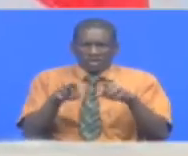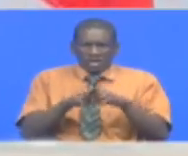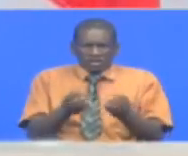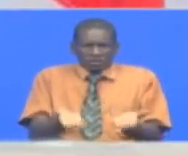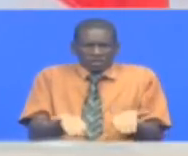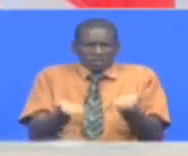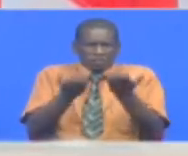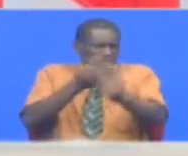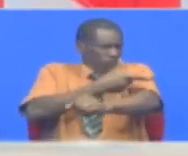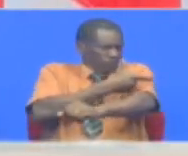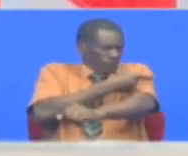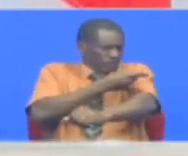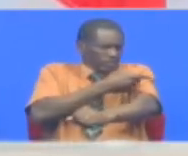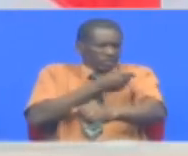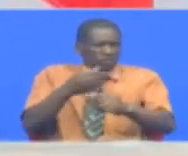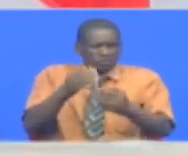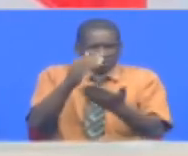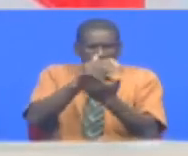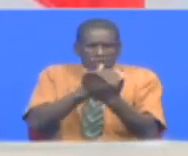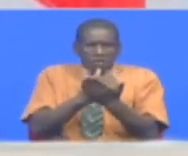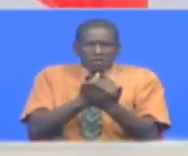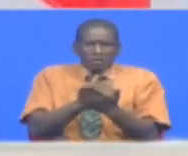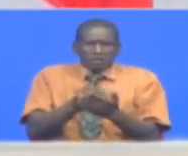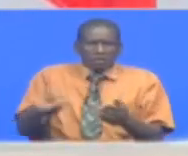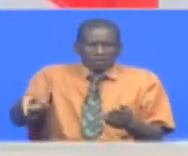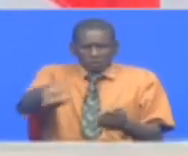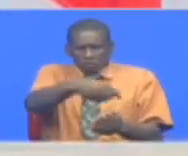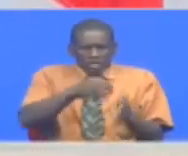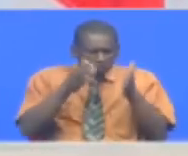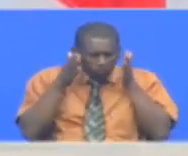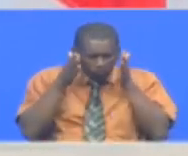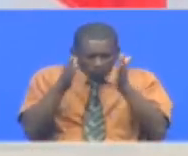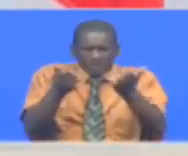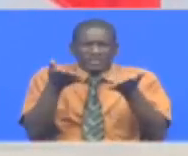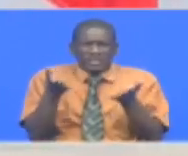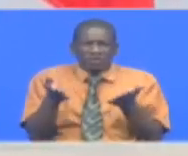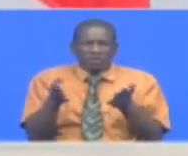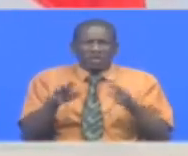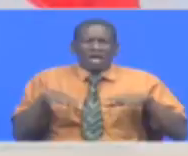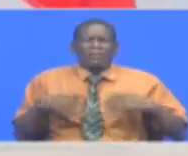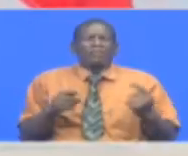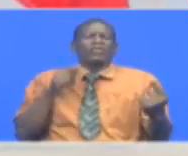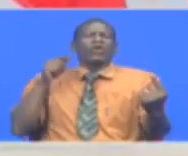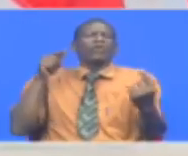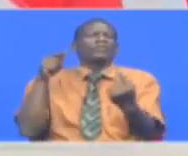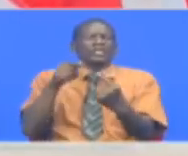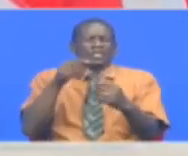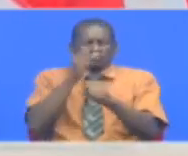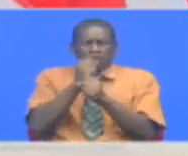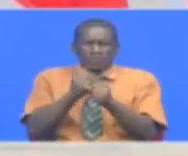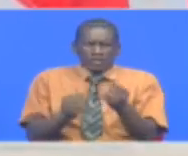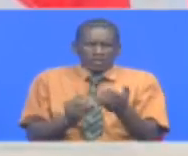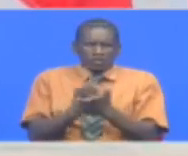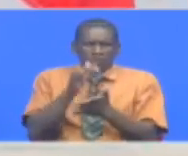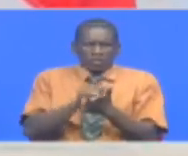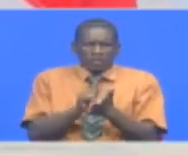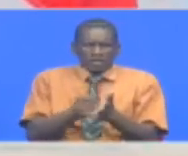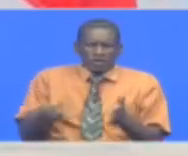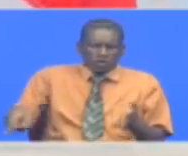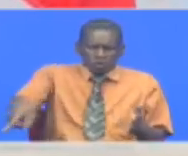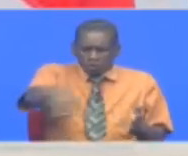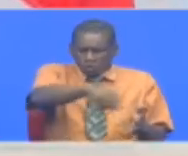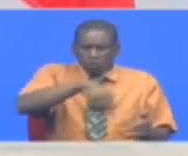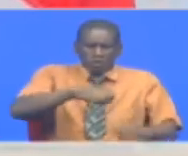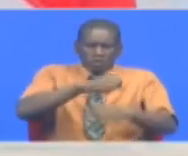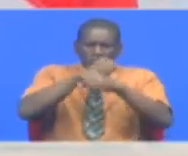our vaccination program, we remain focused on the objective of ensuring that we protect